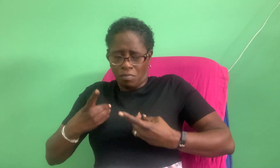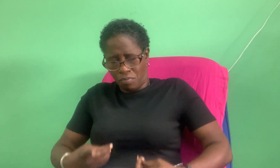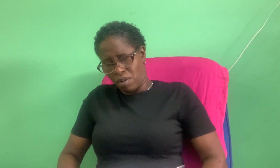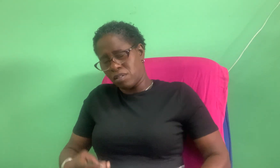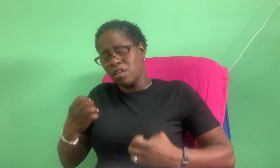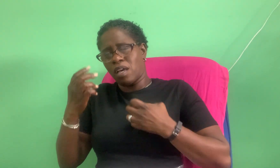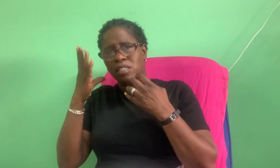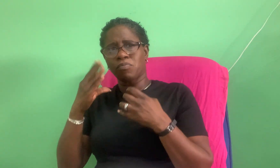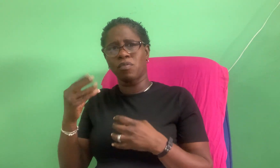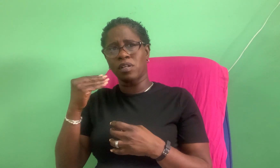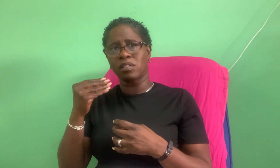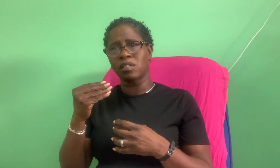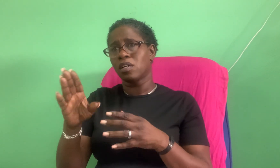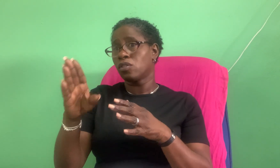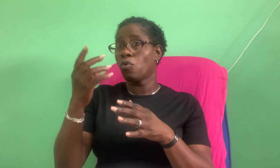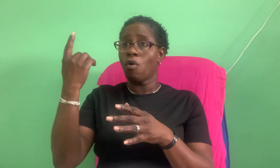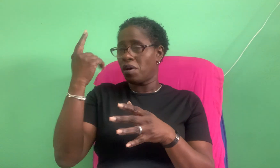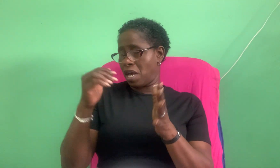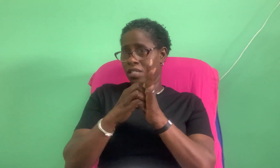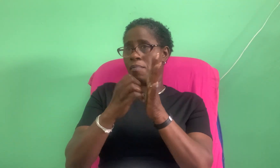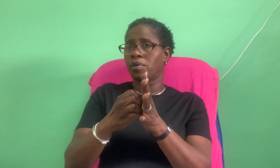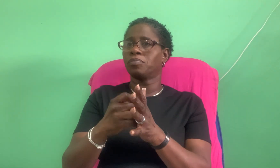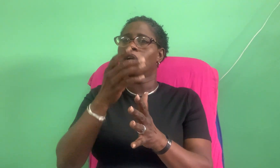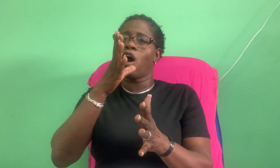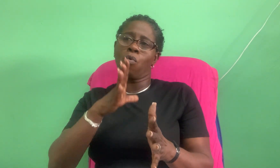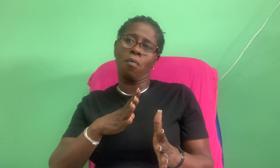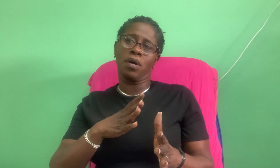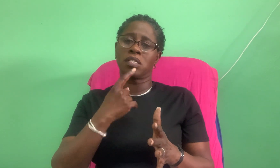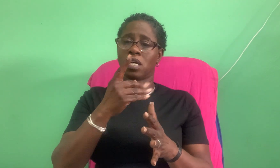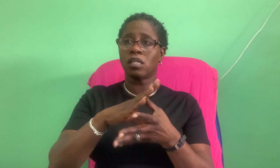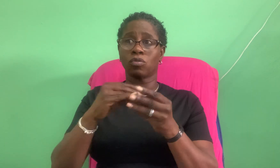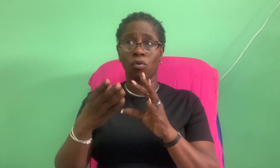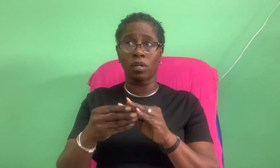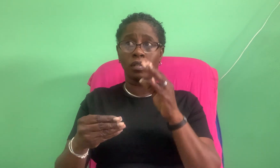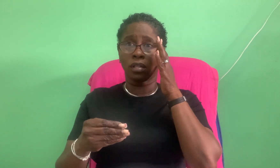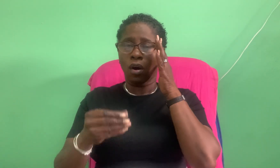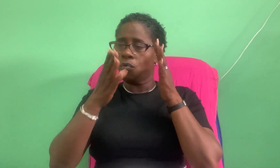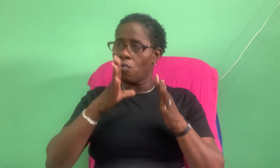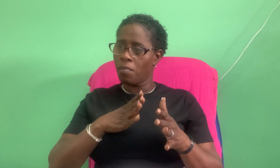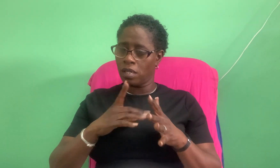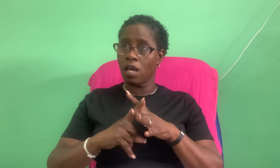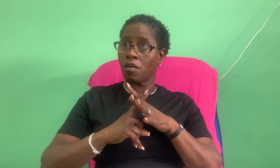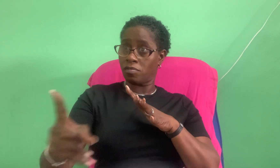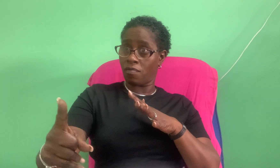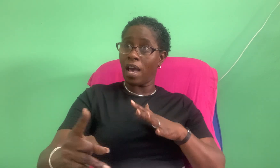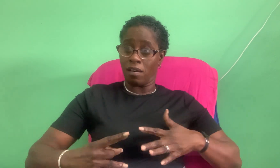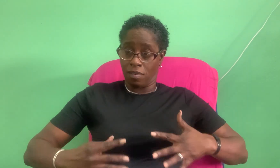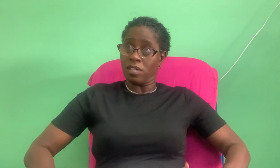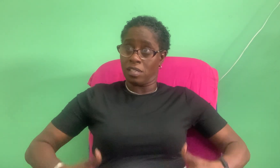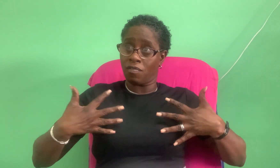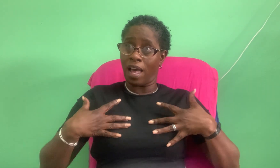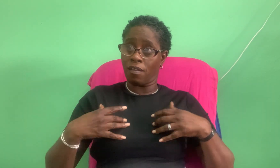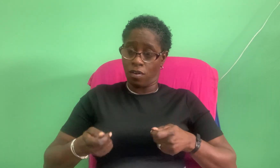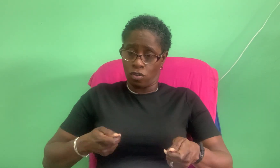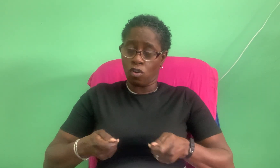this intersection, a woman who's a survivor herself shared a story of spending years in therapy and officially sort of coming